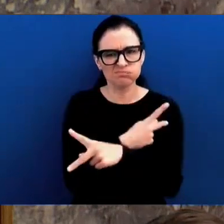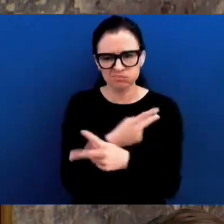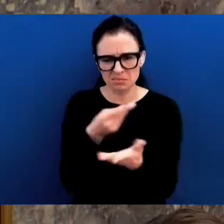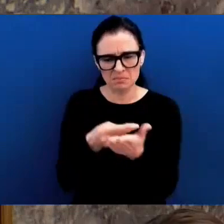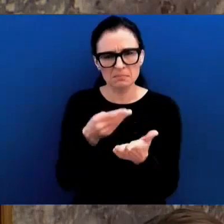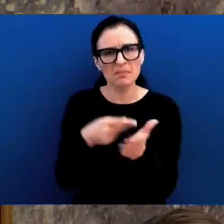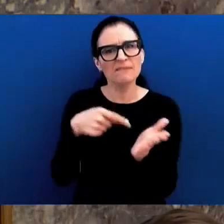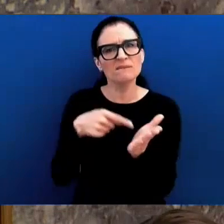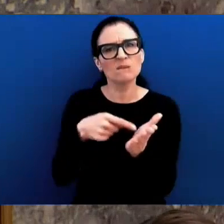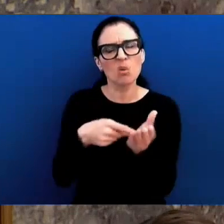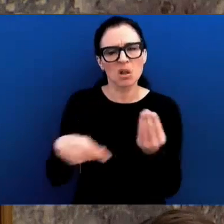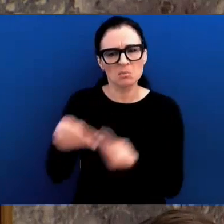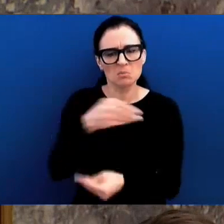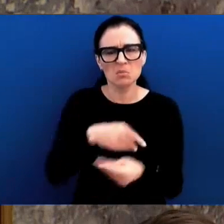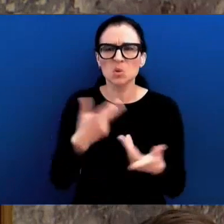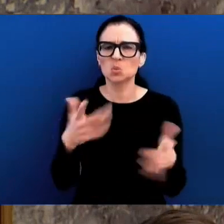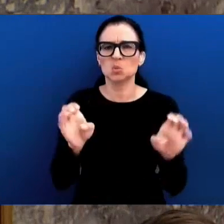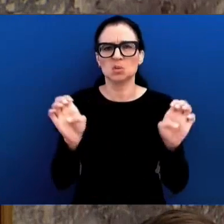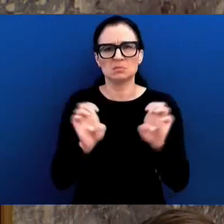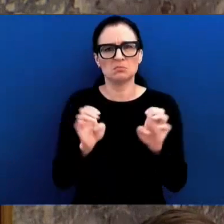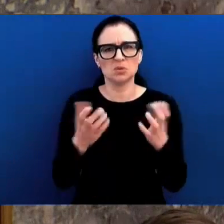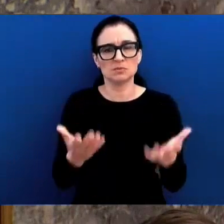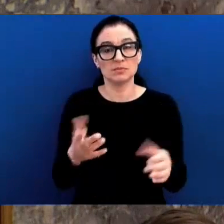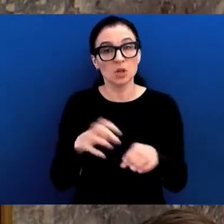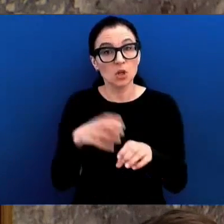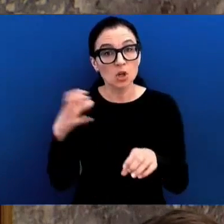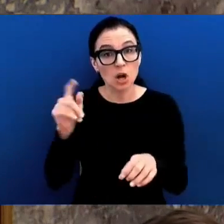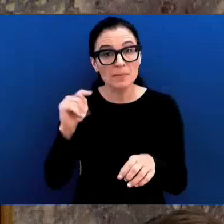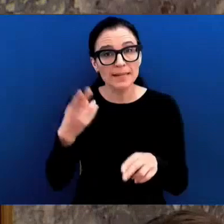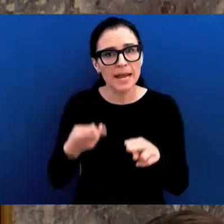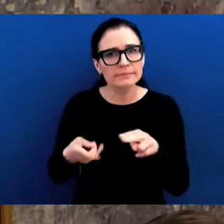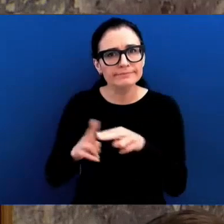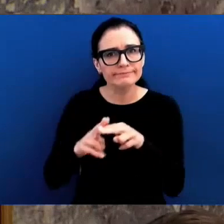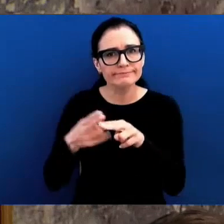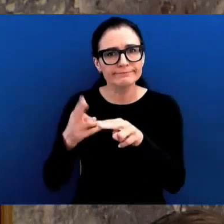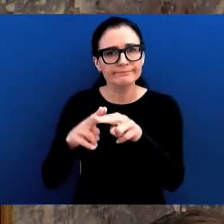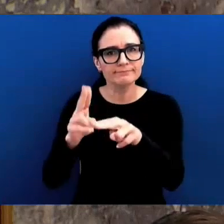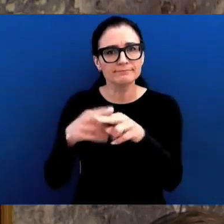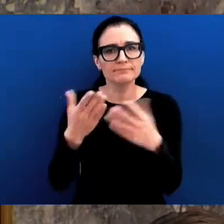carbon tax driving up the cost of essentials like groceries?